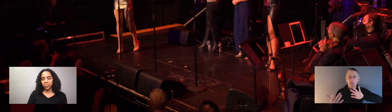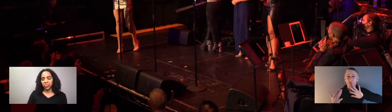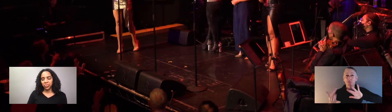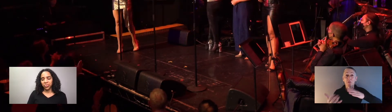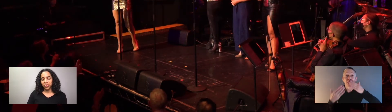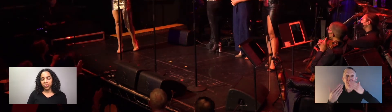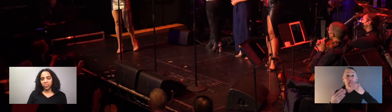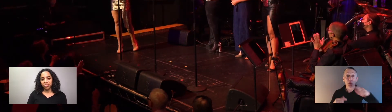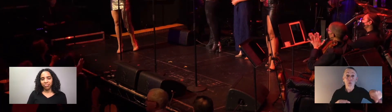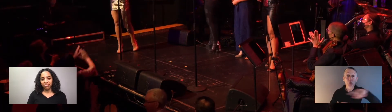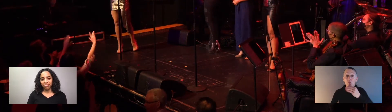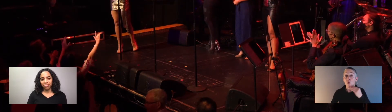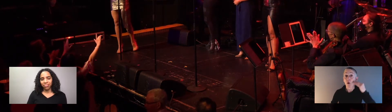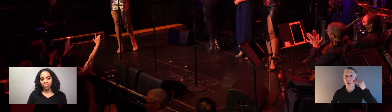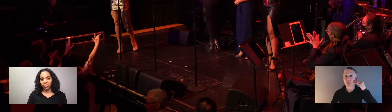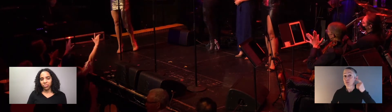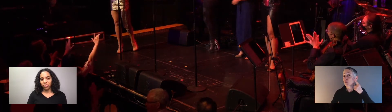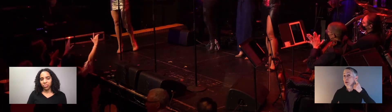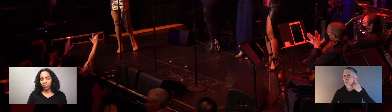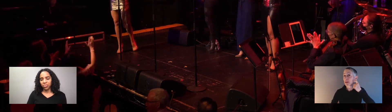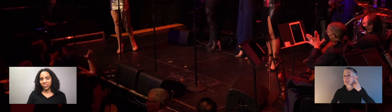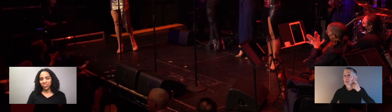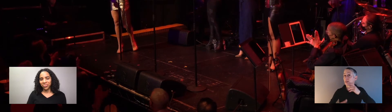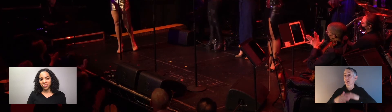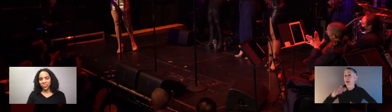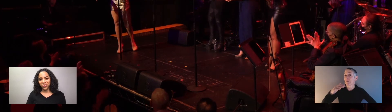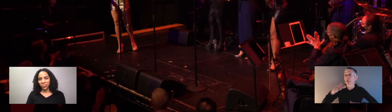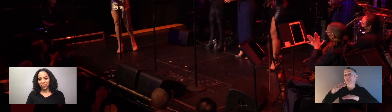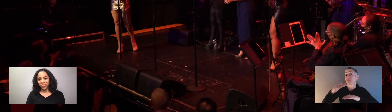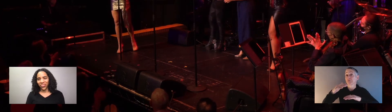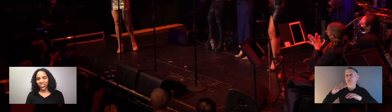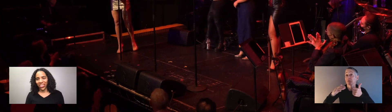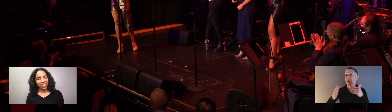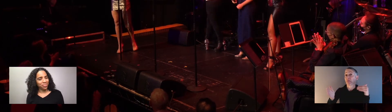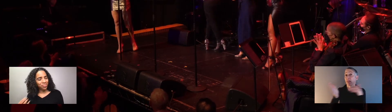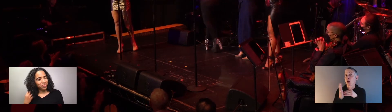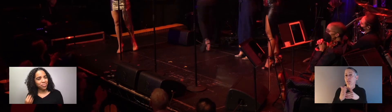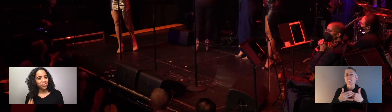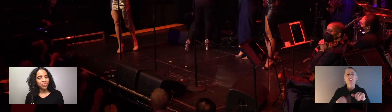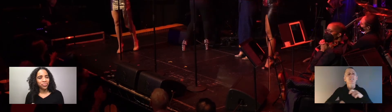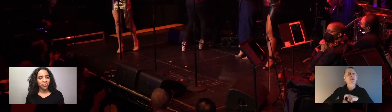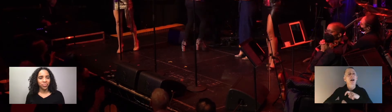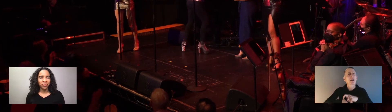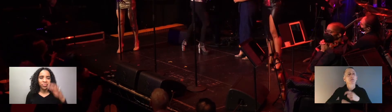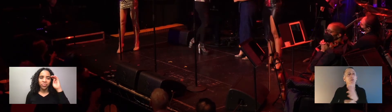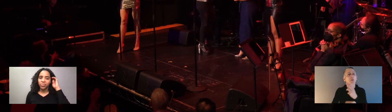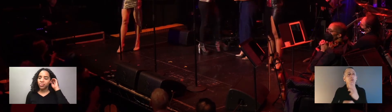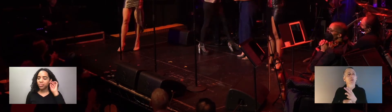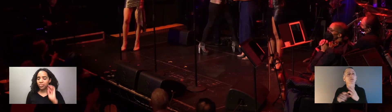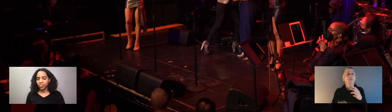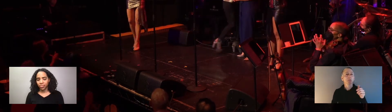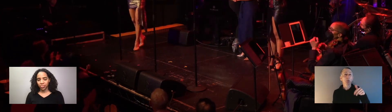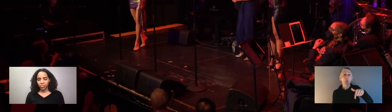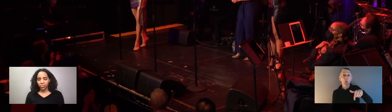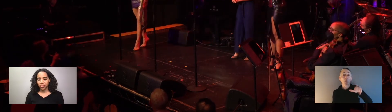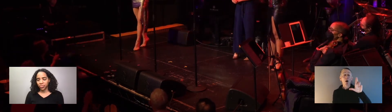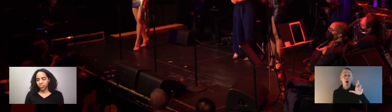broke $10,000. There's still time to donate more. Use those QR codes. Go to